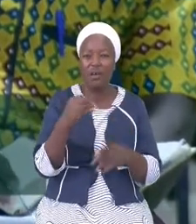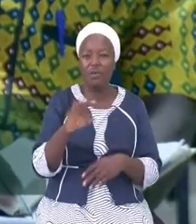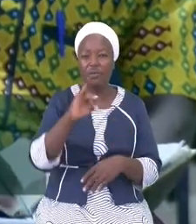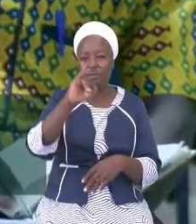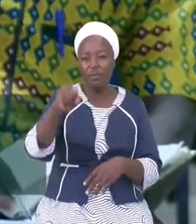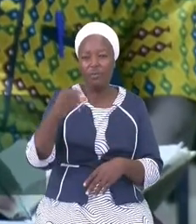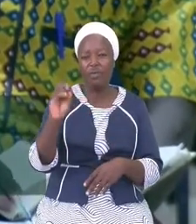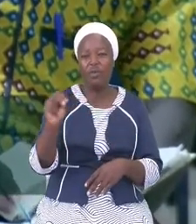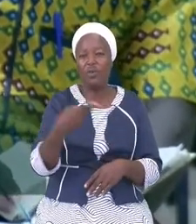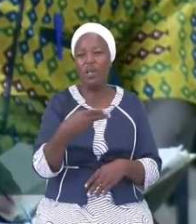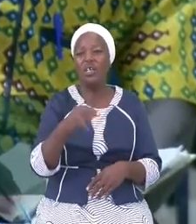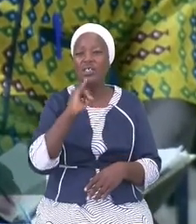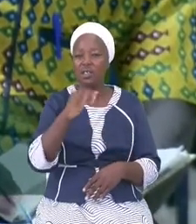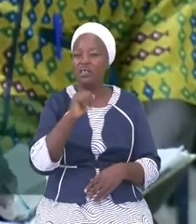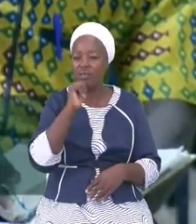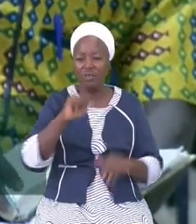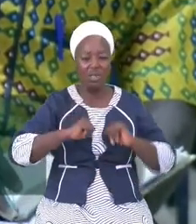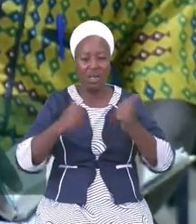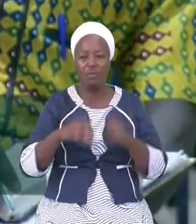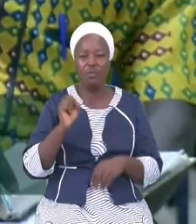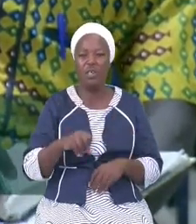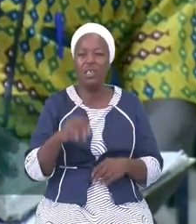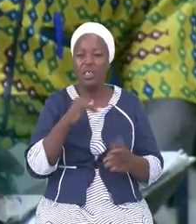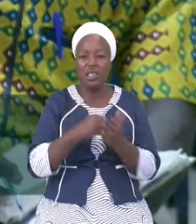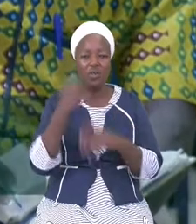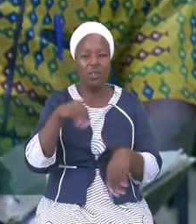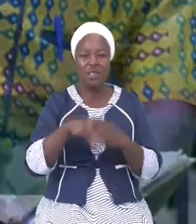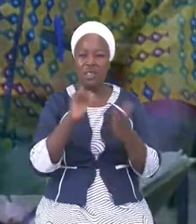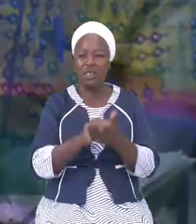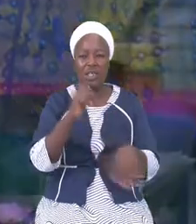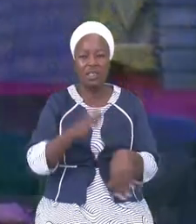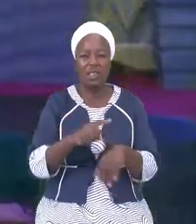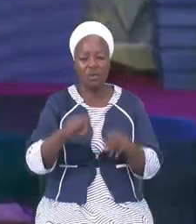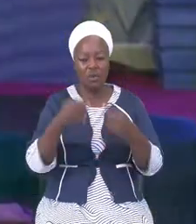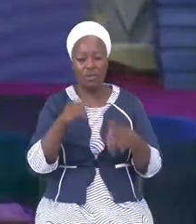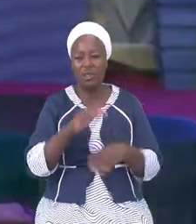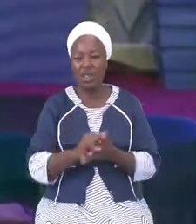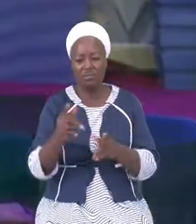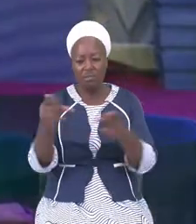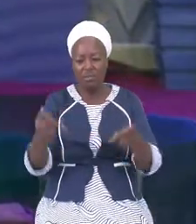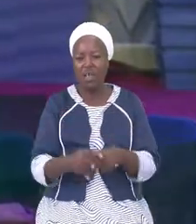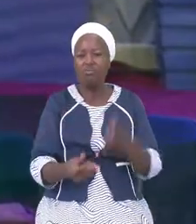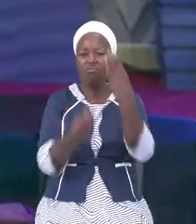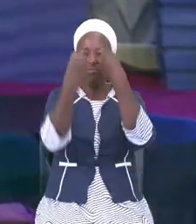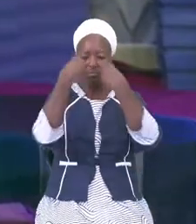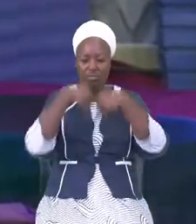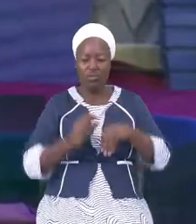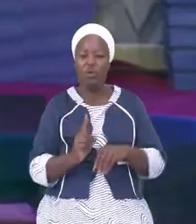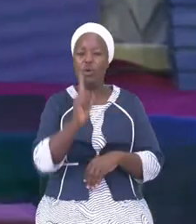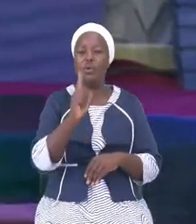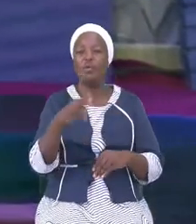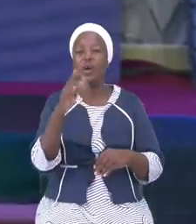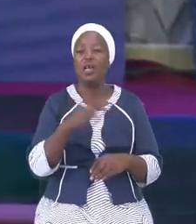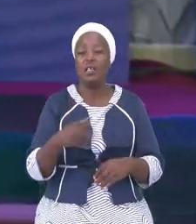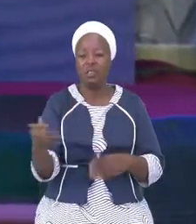is undeniable. He was on that side, going that direction, swallowed up by the